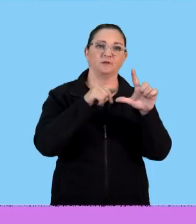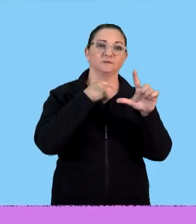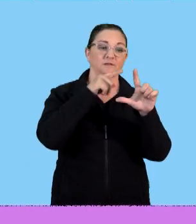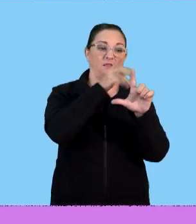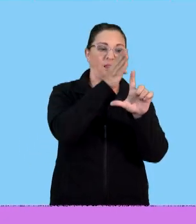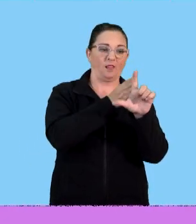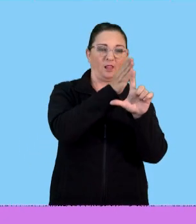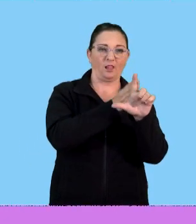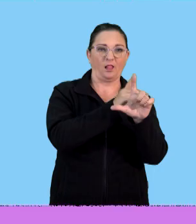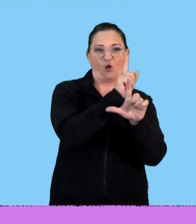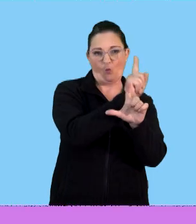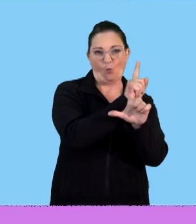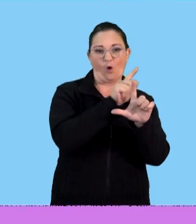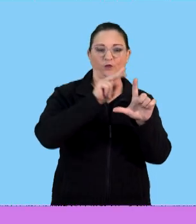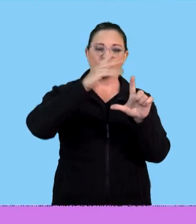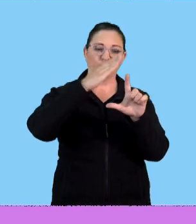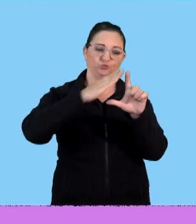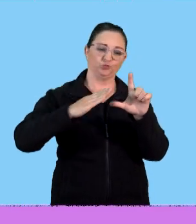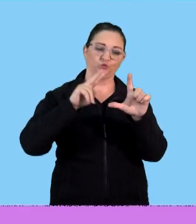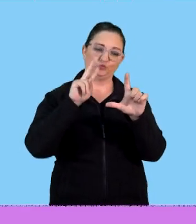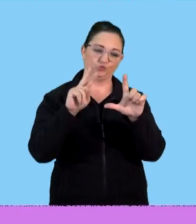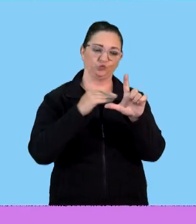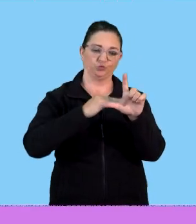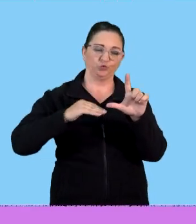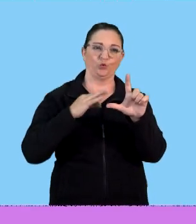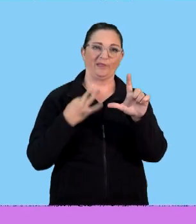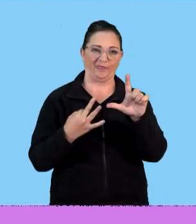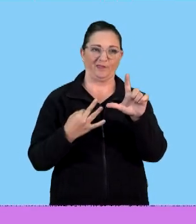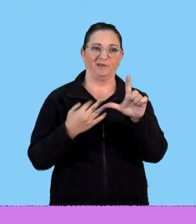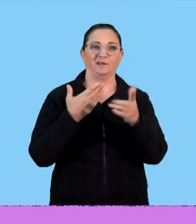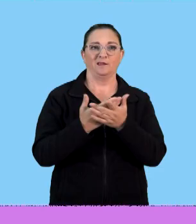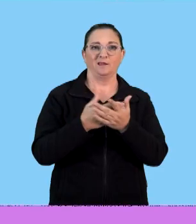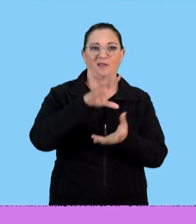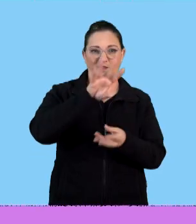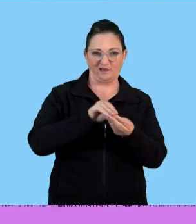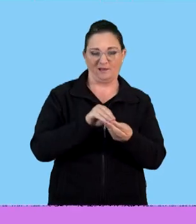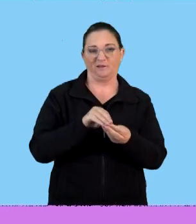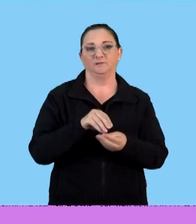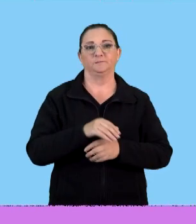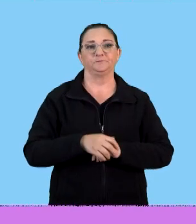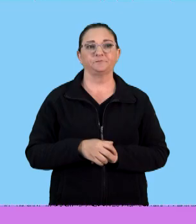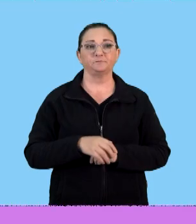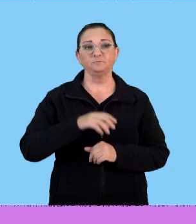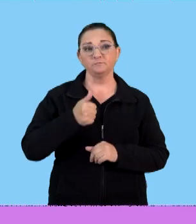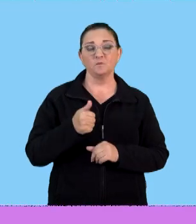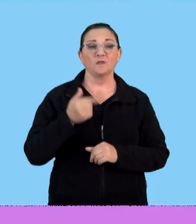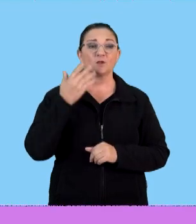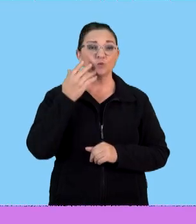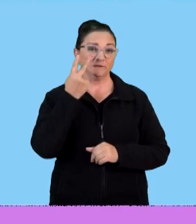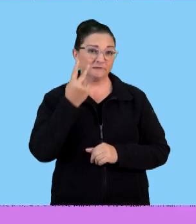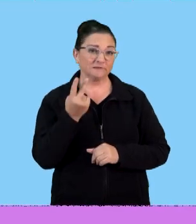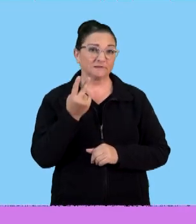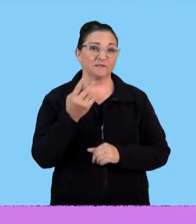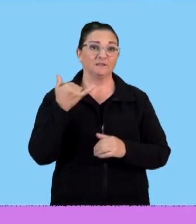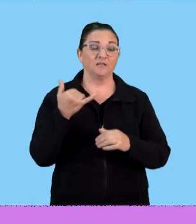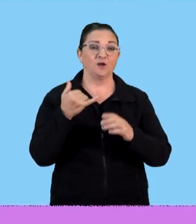take length 1 plus the length of side 2 plus the length of side 3. So we're basically adding the sides together. And then